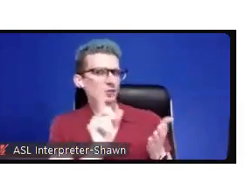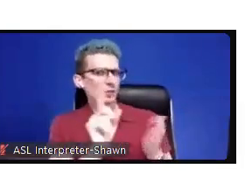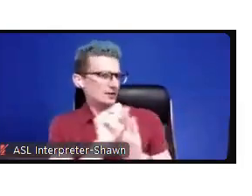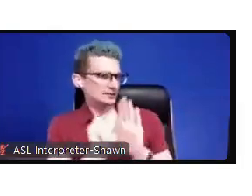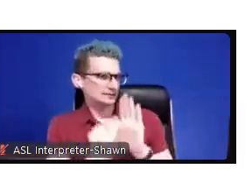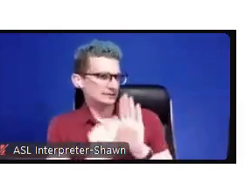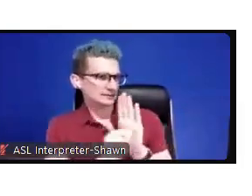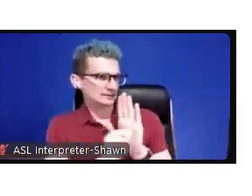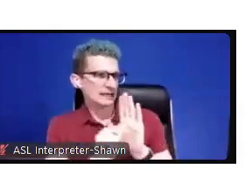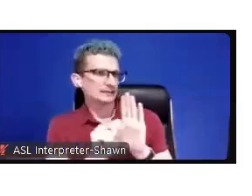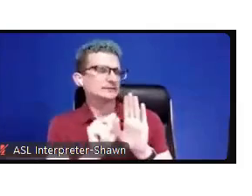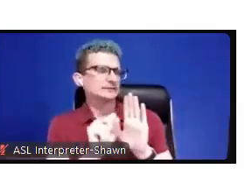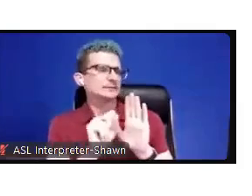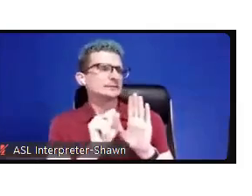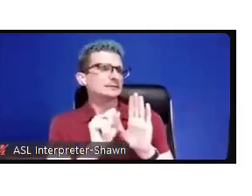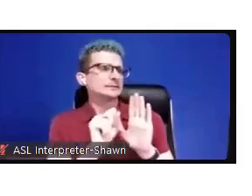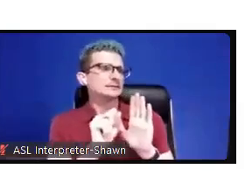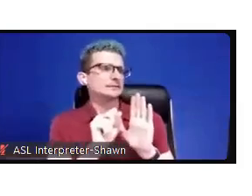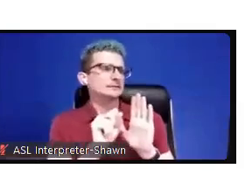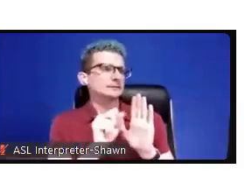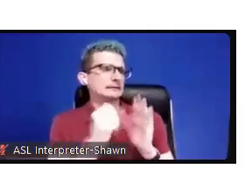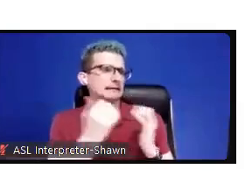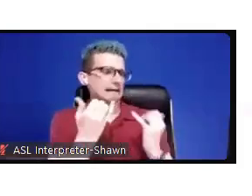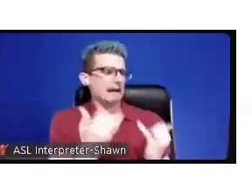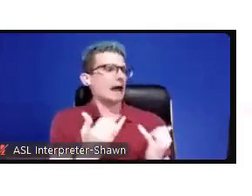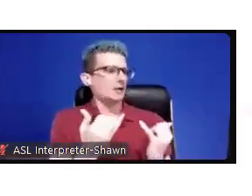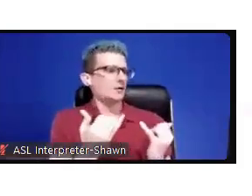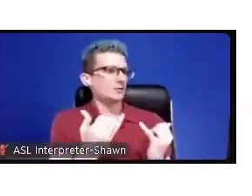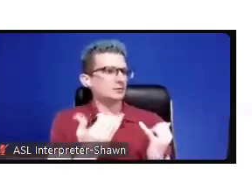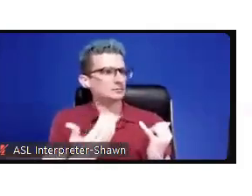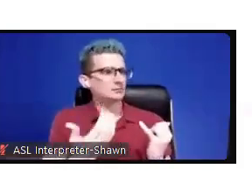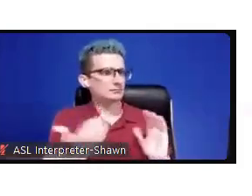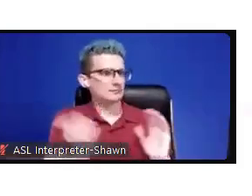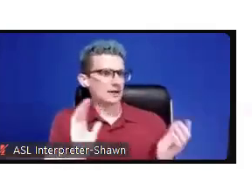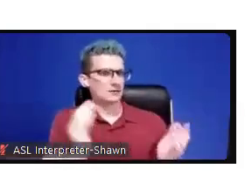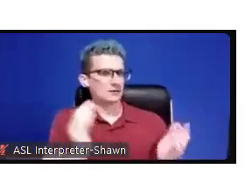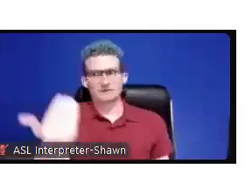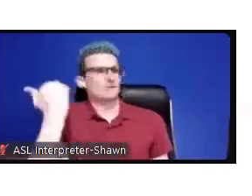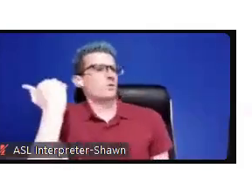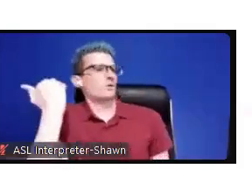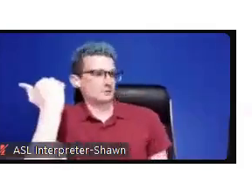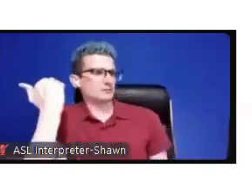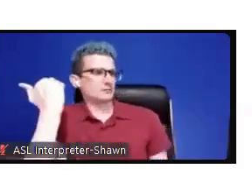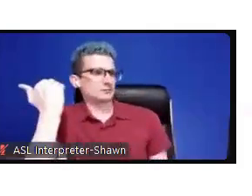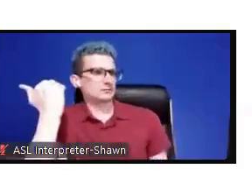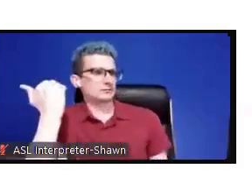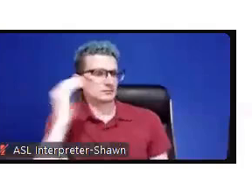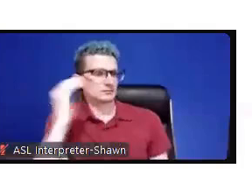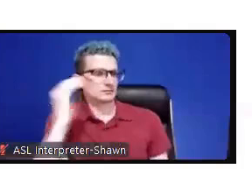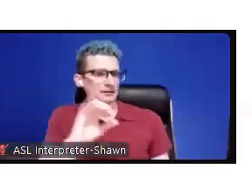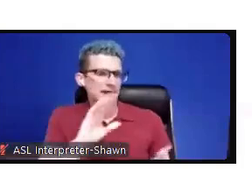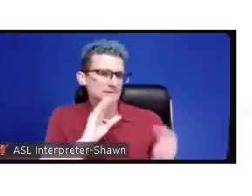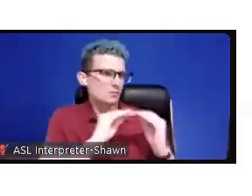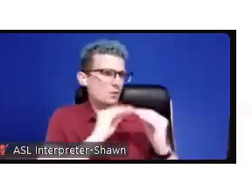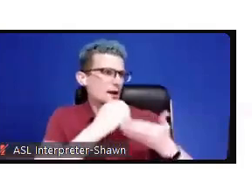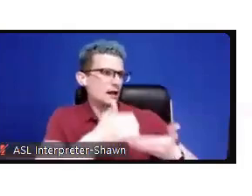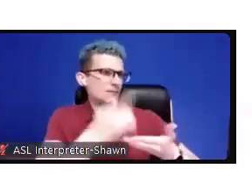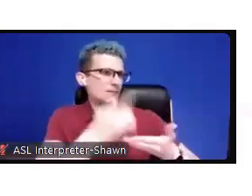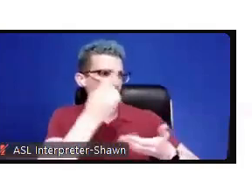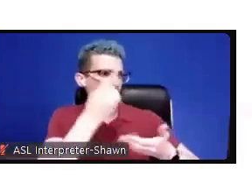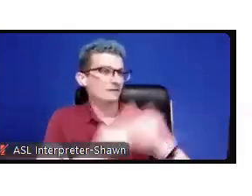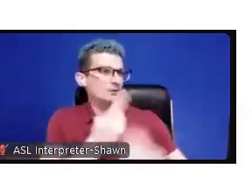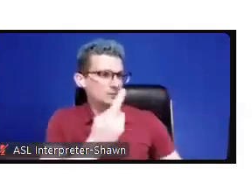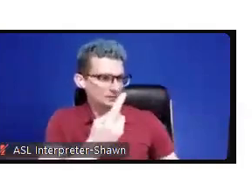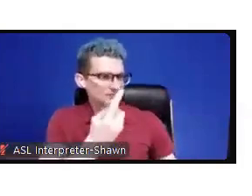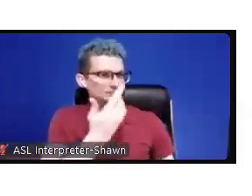and where it was and where it's at now. That would be a lot more helpful for everybody. Thank you.